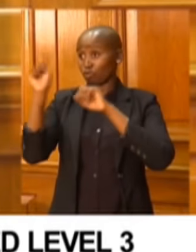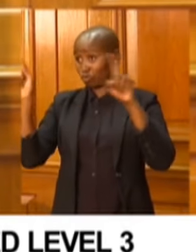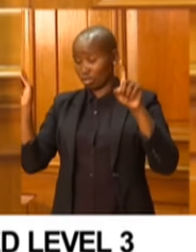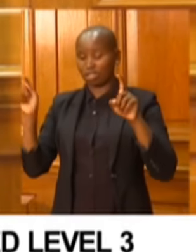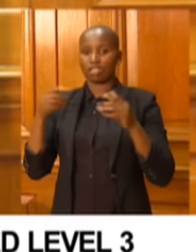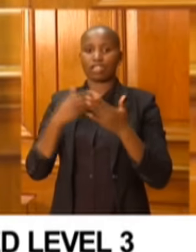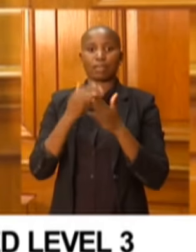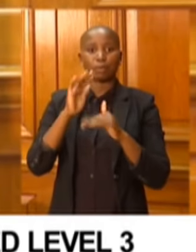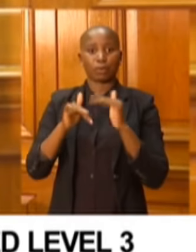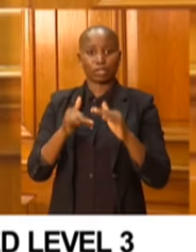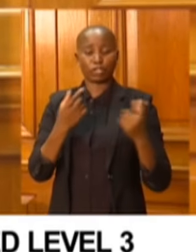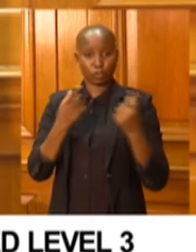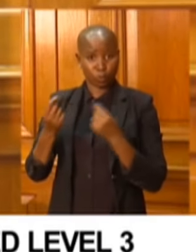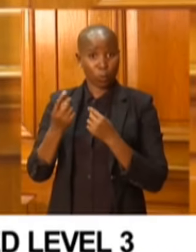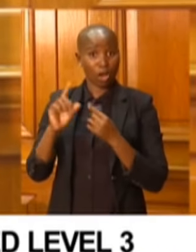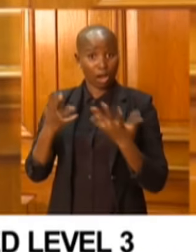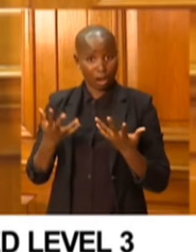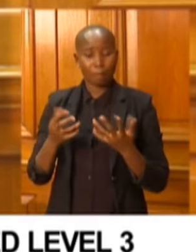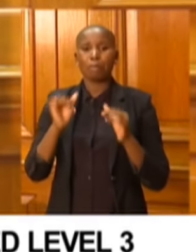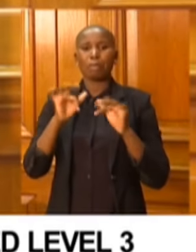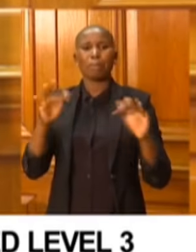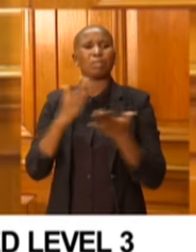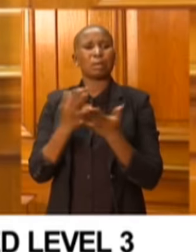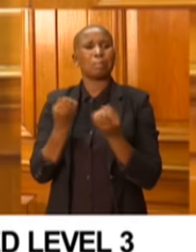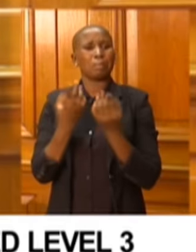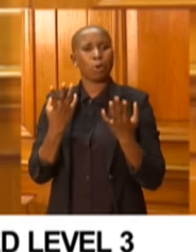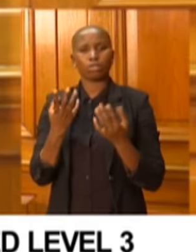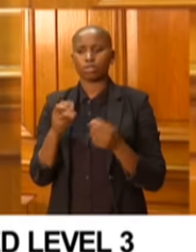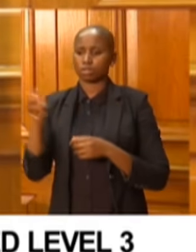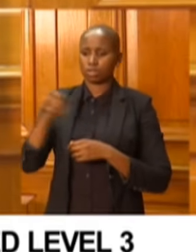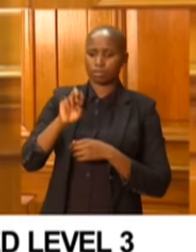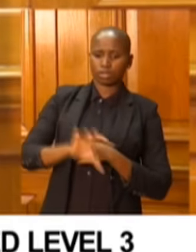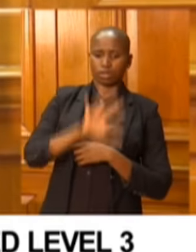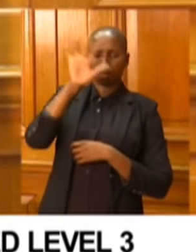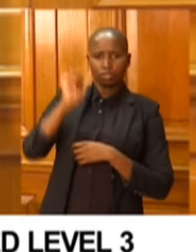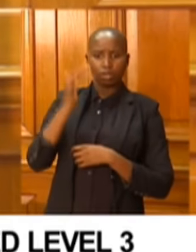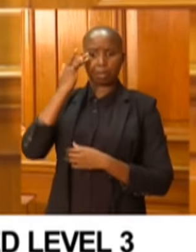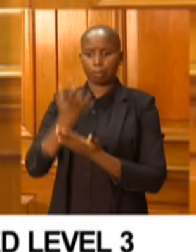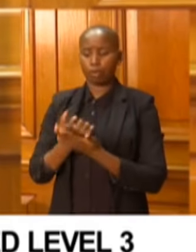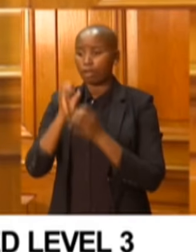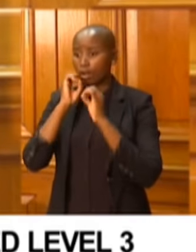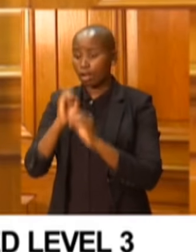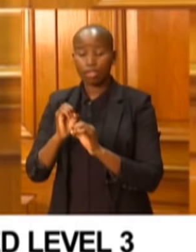with many people arriving without proof of COVID-19 tests.